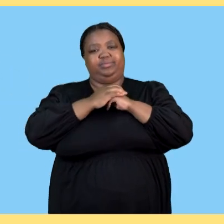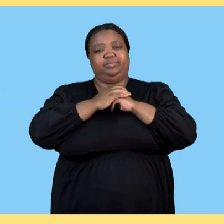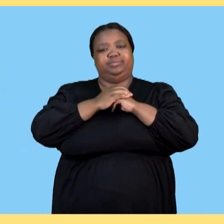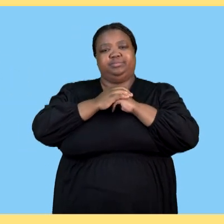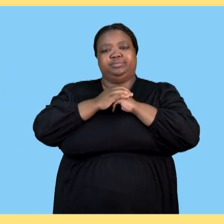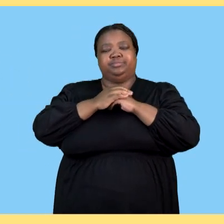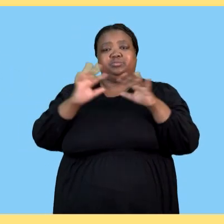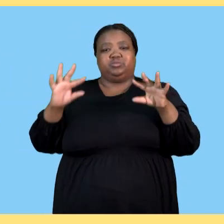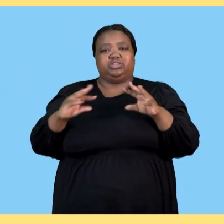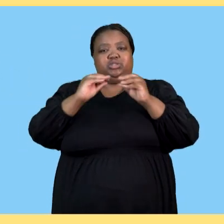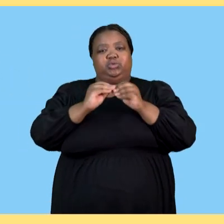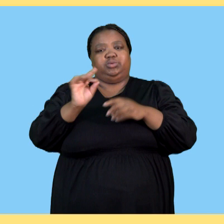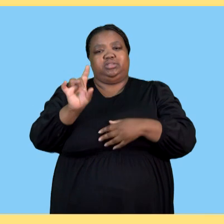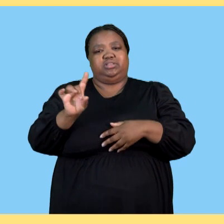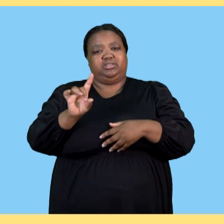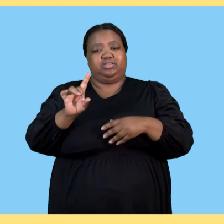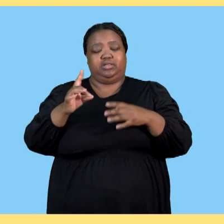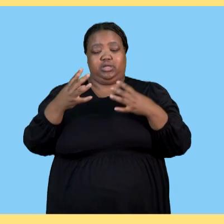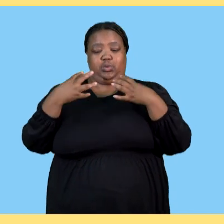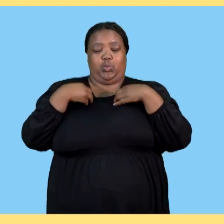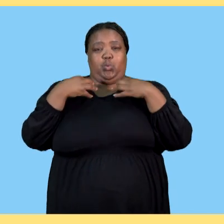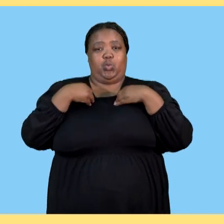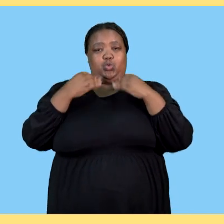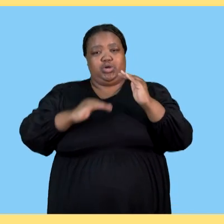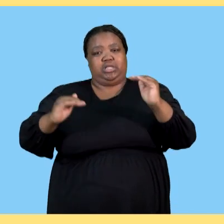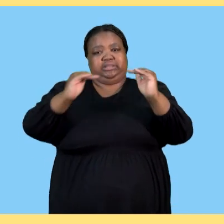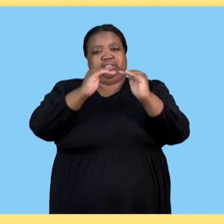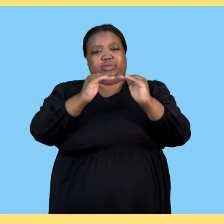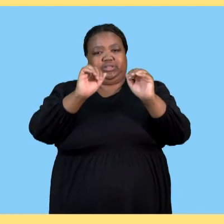1,100,300. And therefore the total becomes owner's equity,